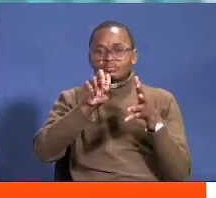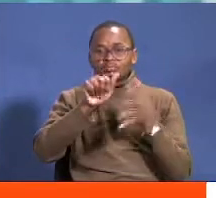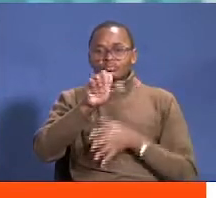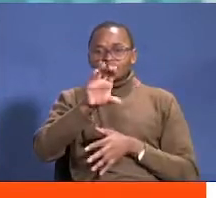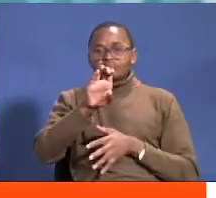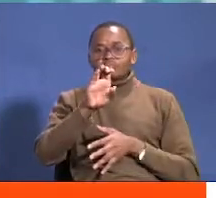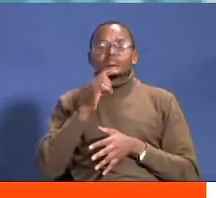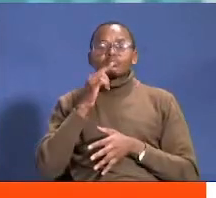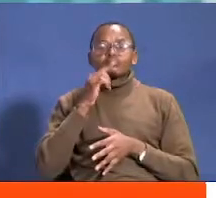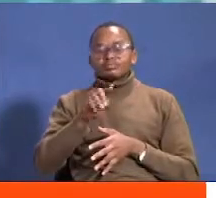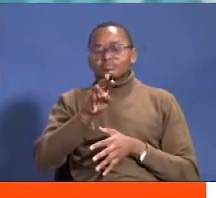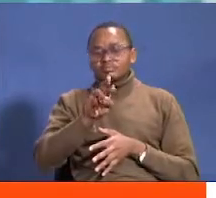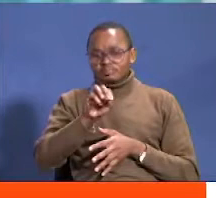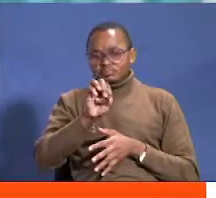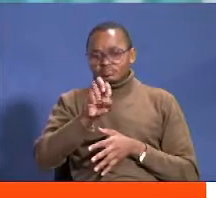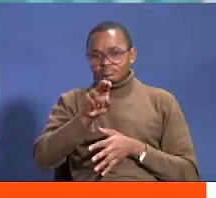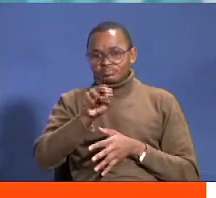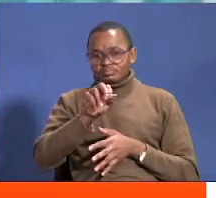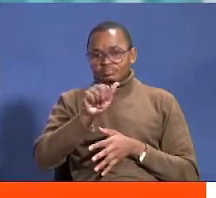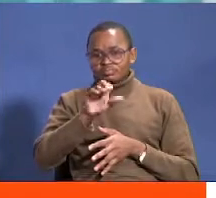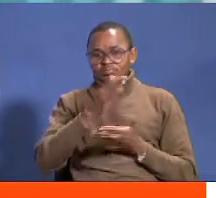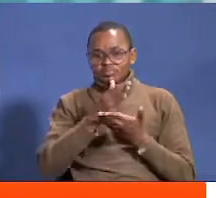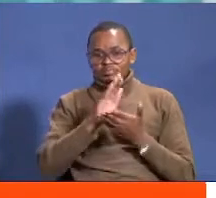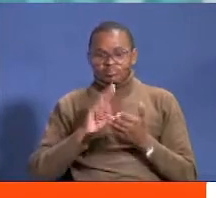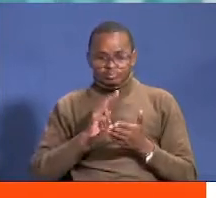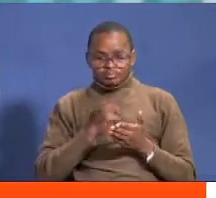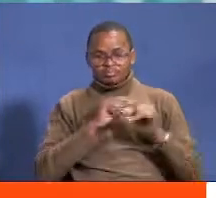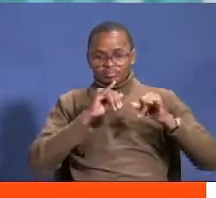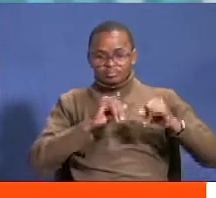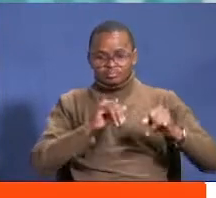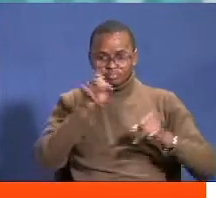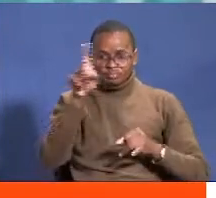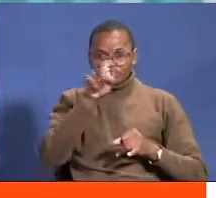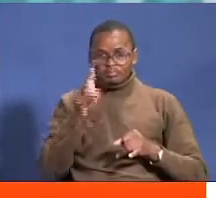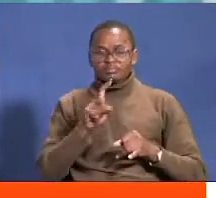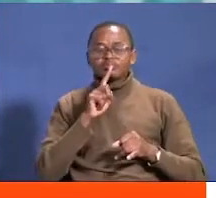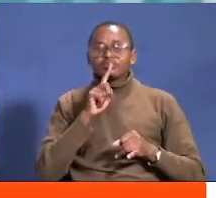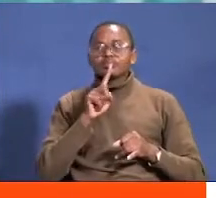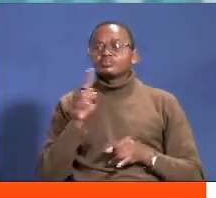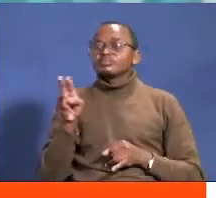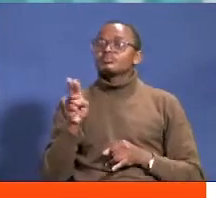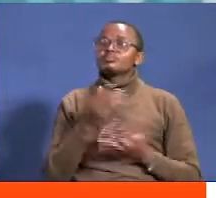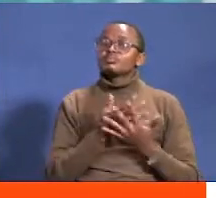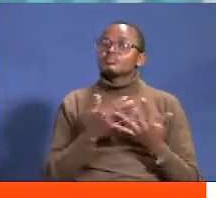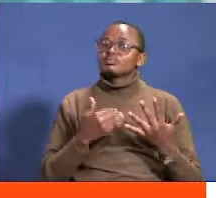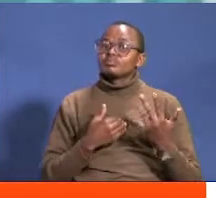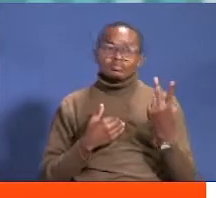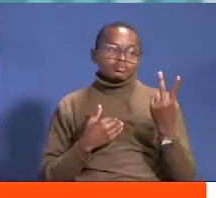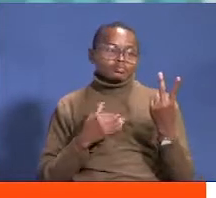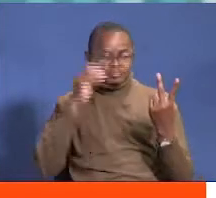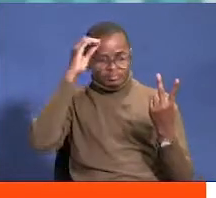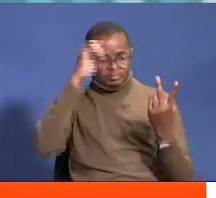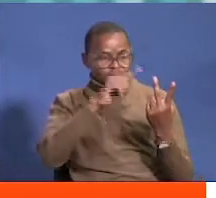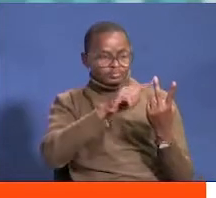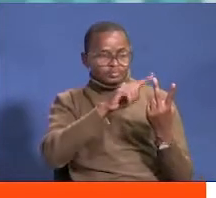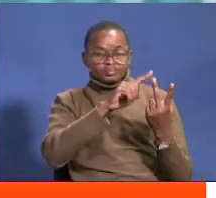I'd call it a monster in our society because it's part of us. It's here to stay, and therefore let me just tell you something. We have two options here.